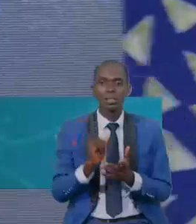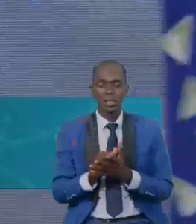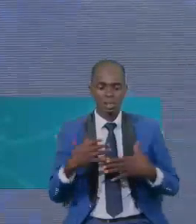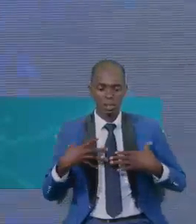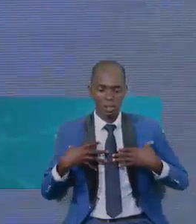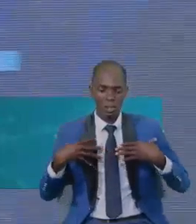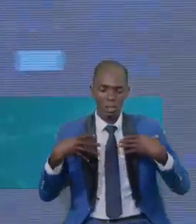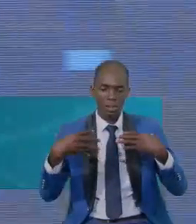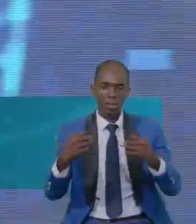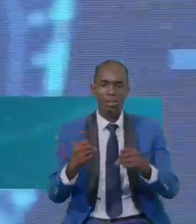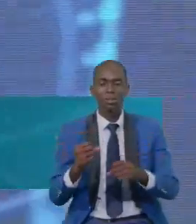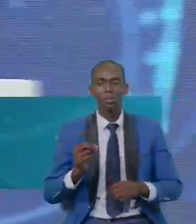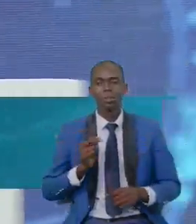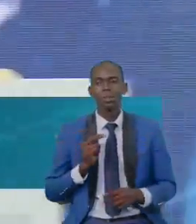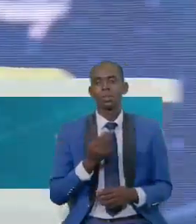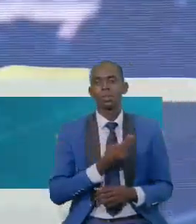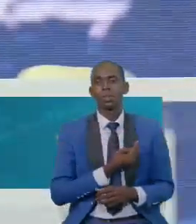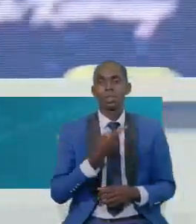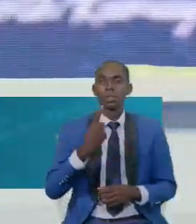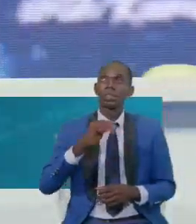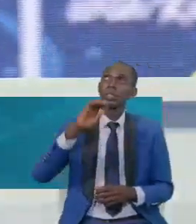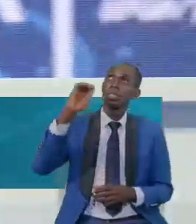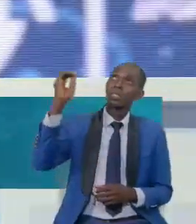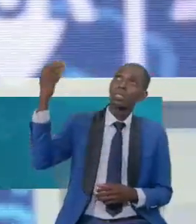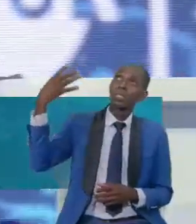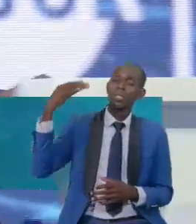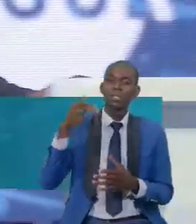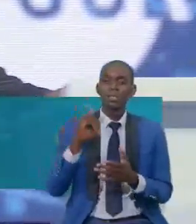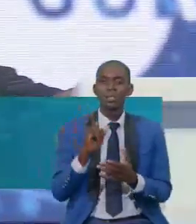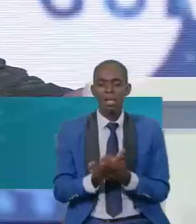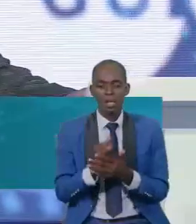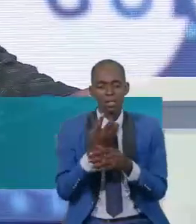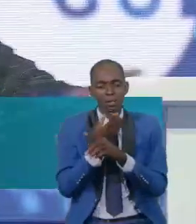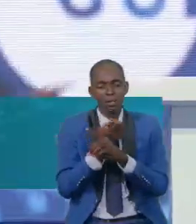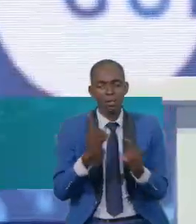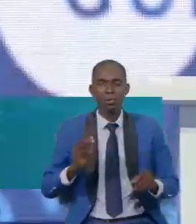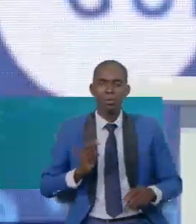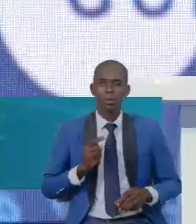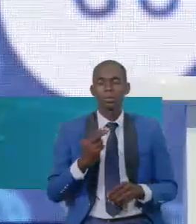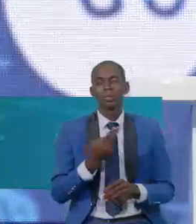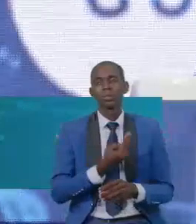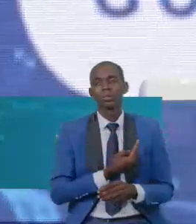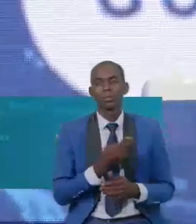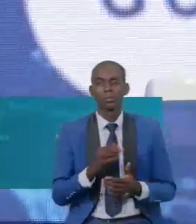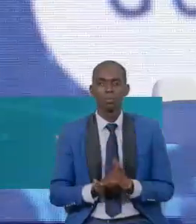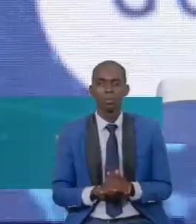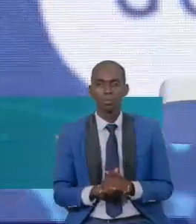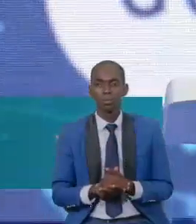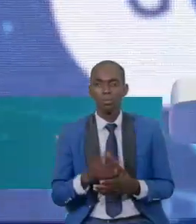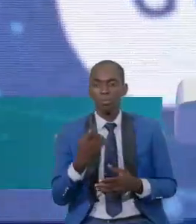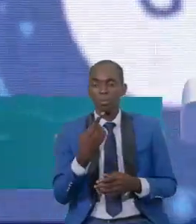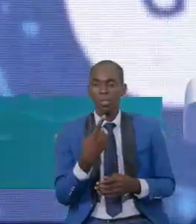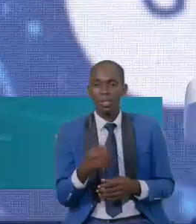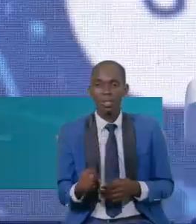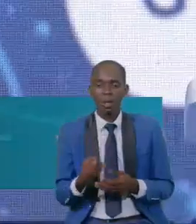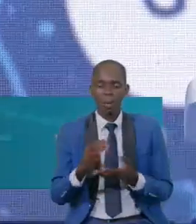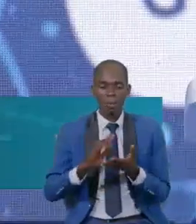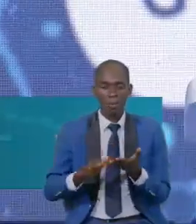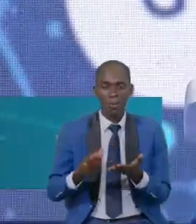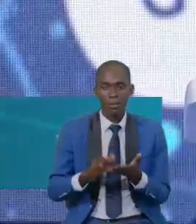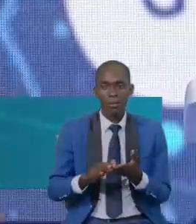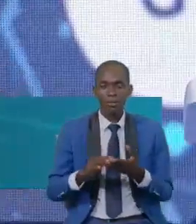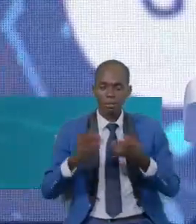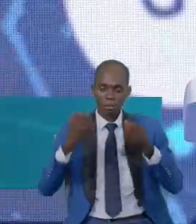us. The grace that delivered us. The pardoning of